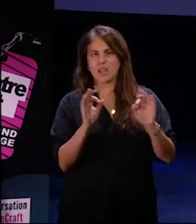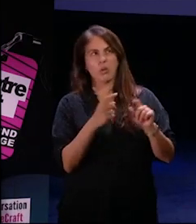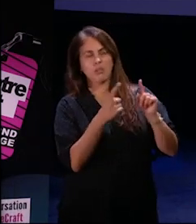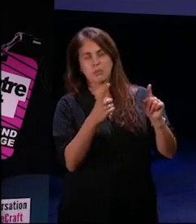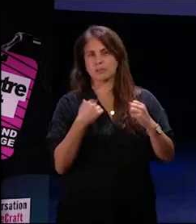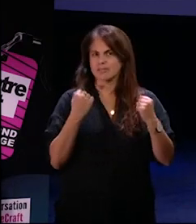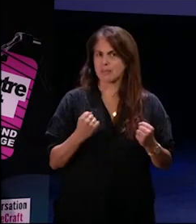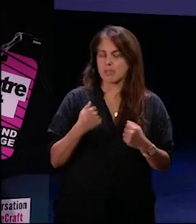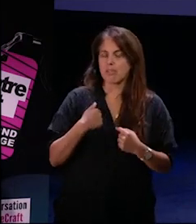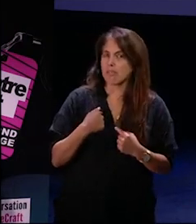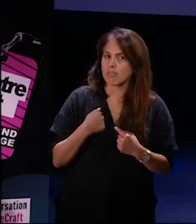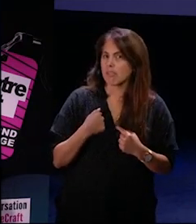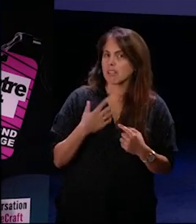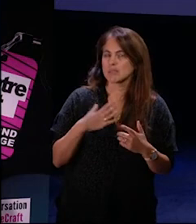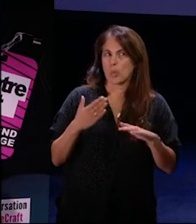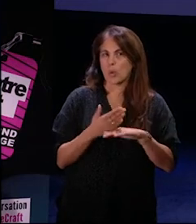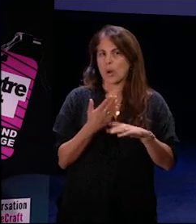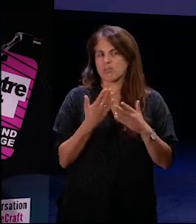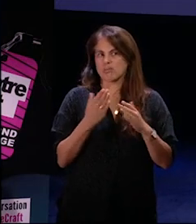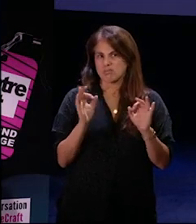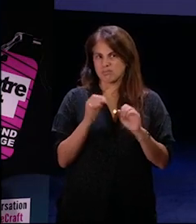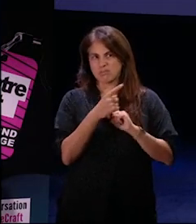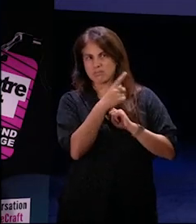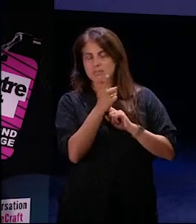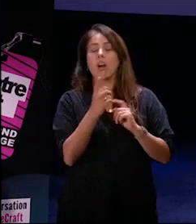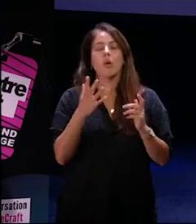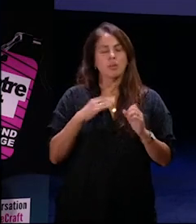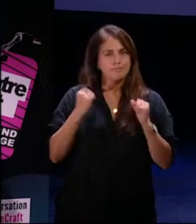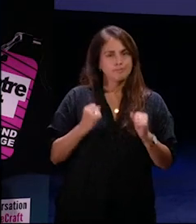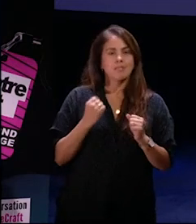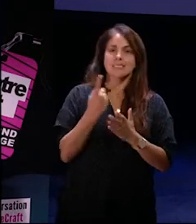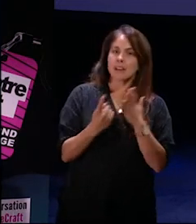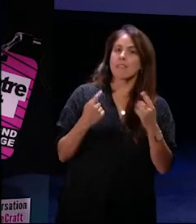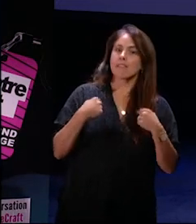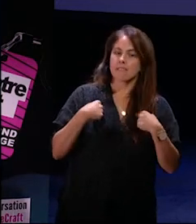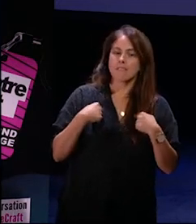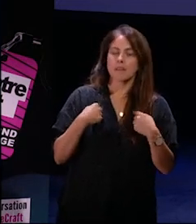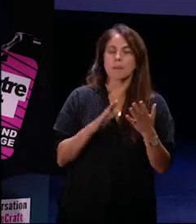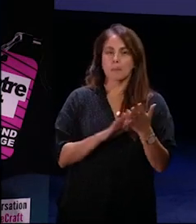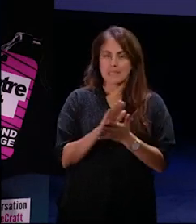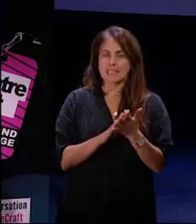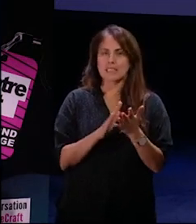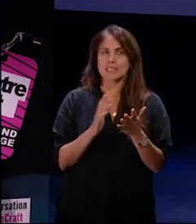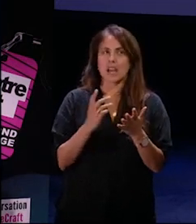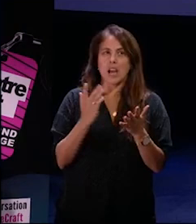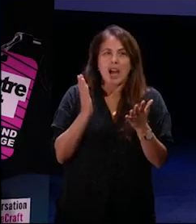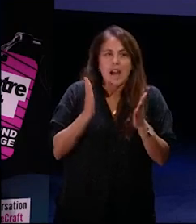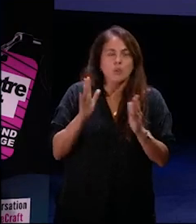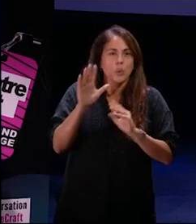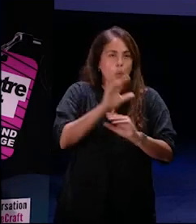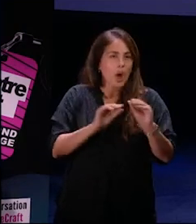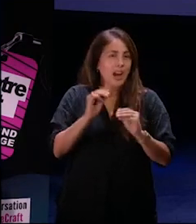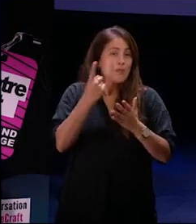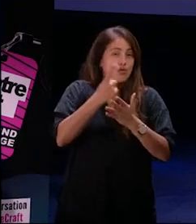stubborn. And so in doing that, I had to figure out a way of making freelance